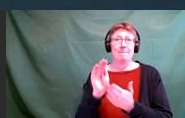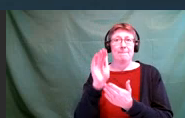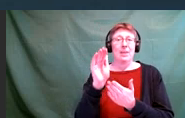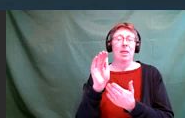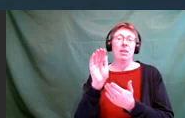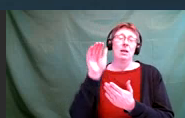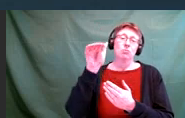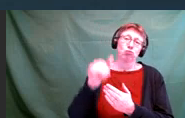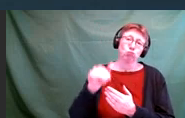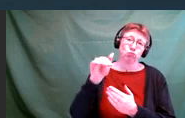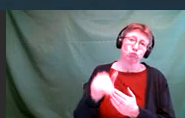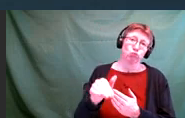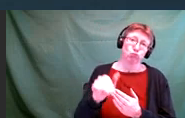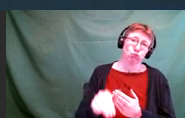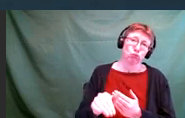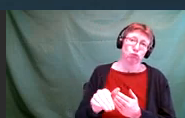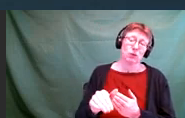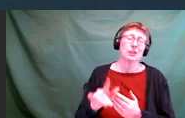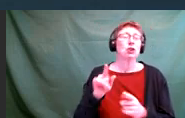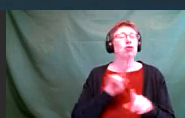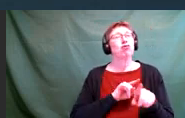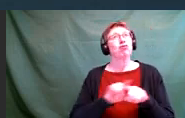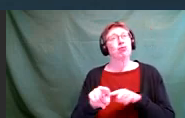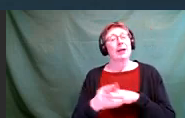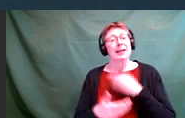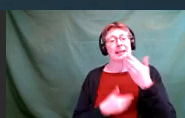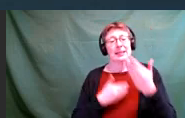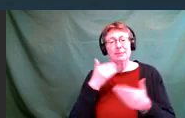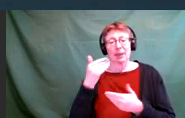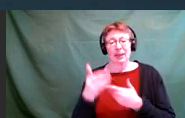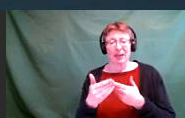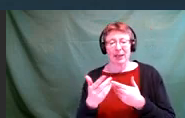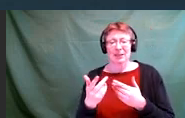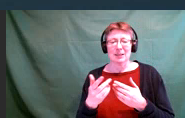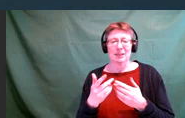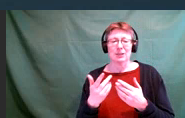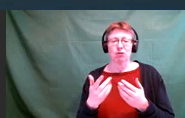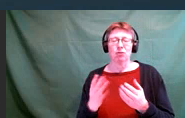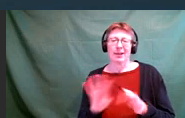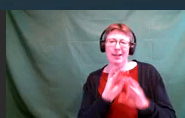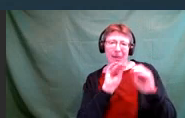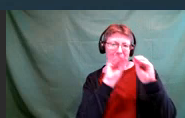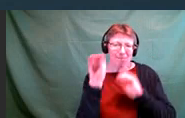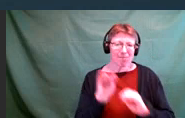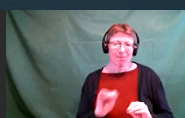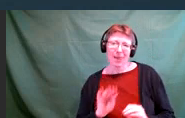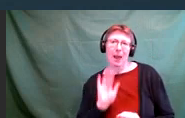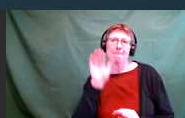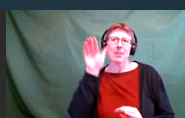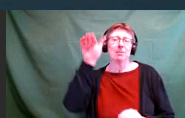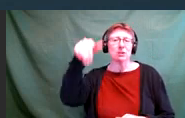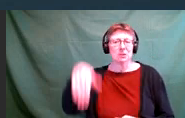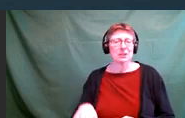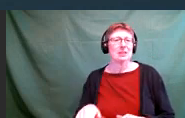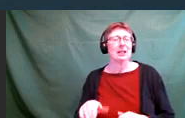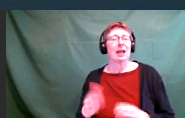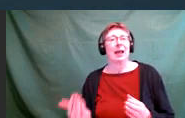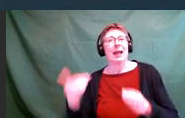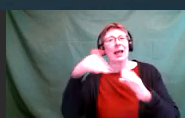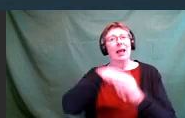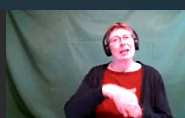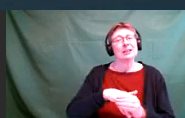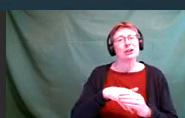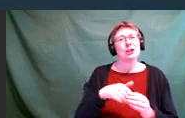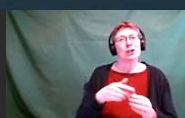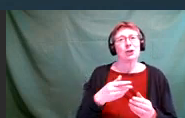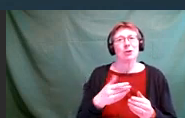decline. So they try and fit bubbles and crashes into efficient markets, because